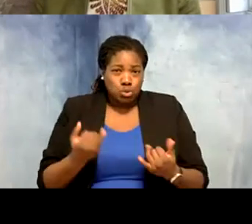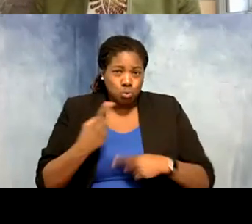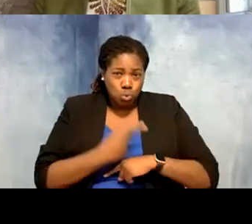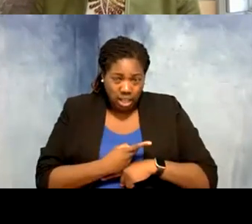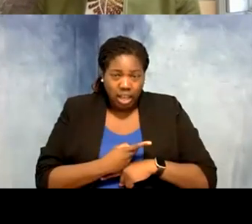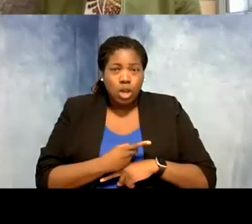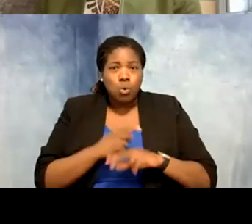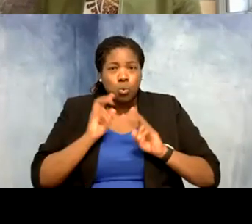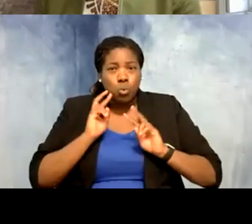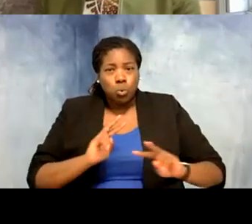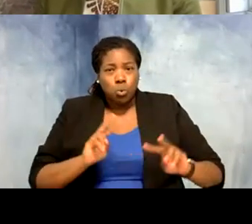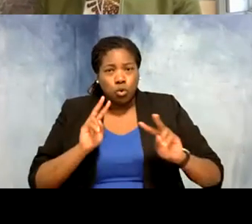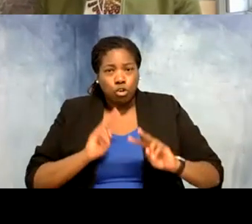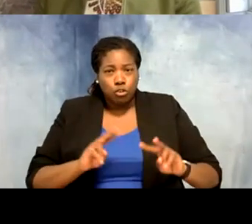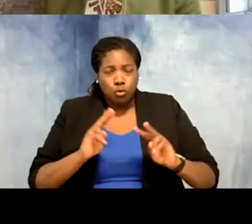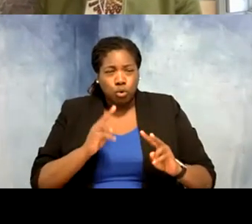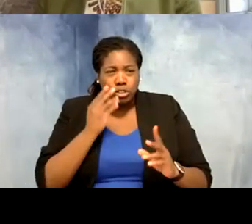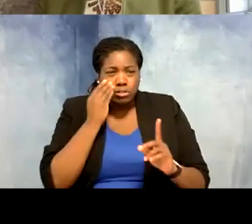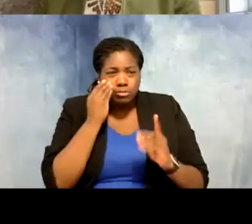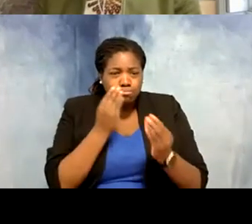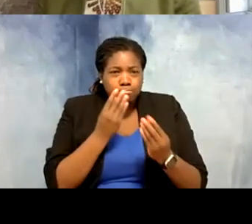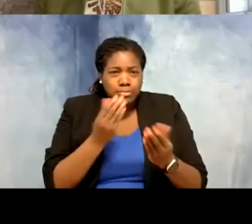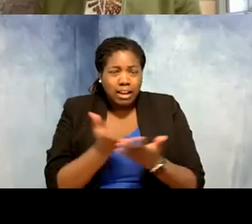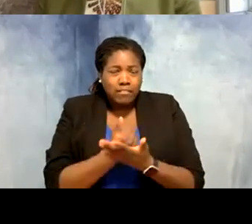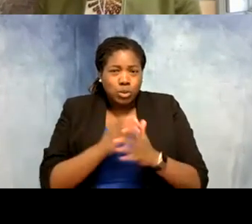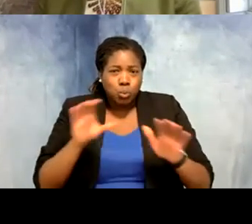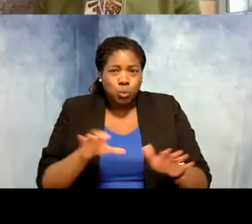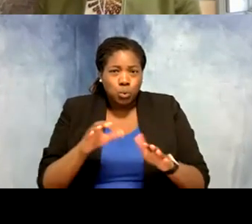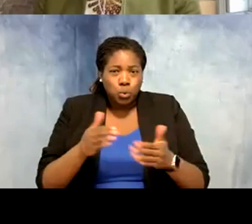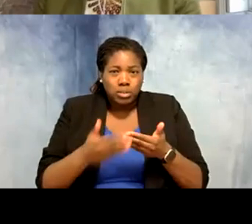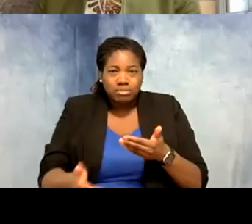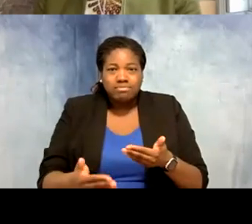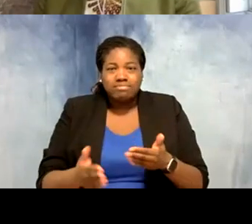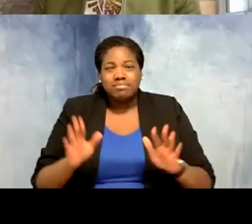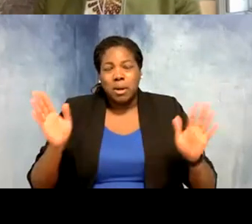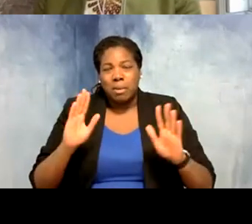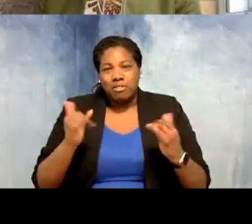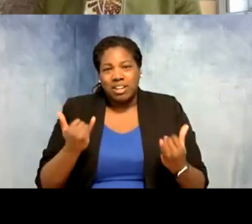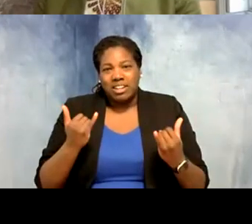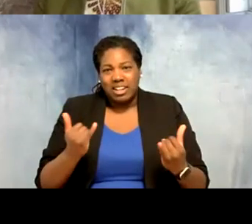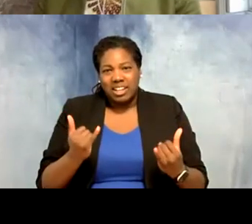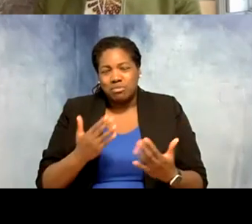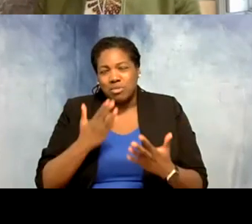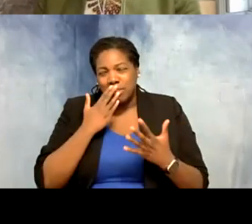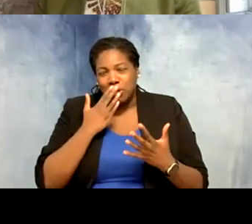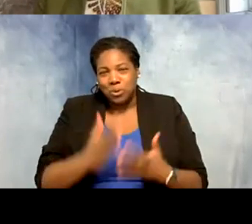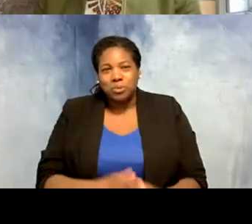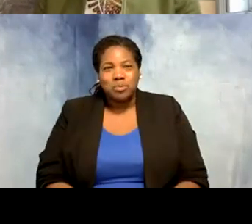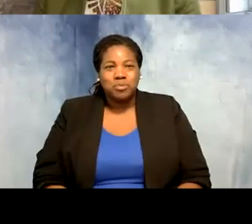and we look forward to keeping you updated on our work. Goodbye for now, and thank you.